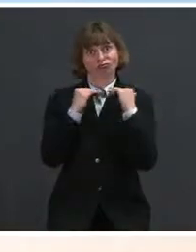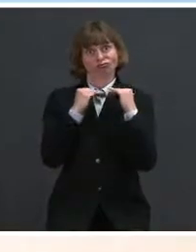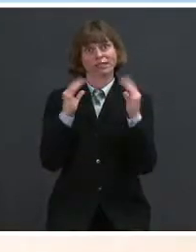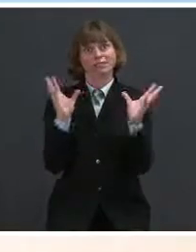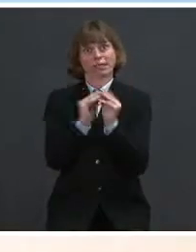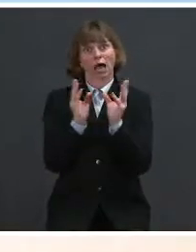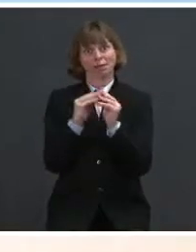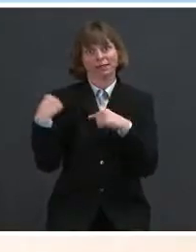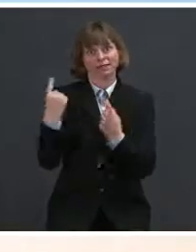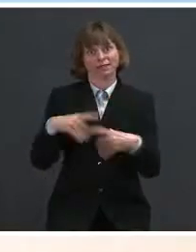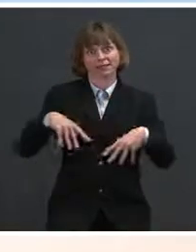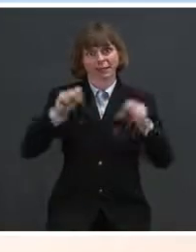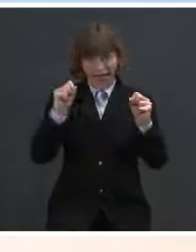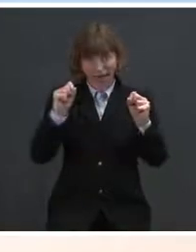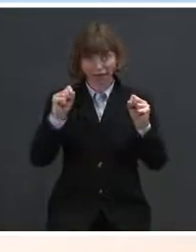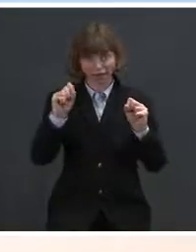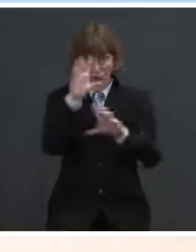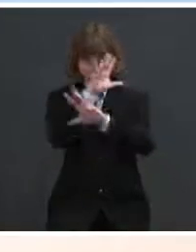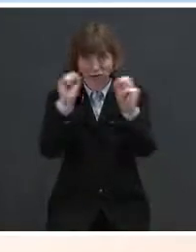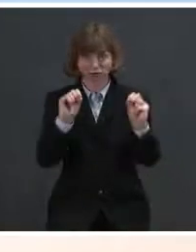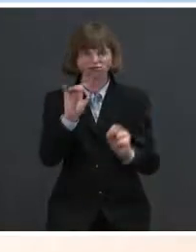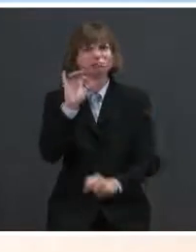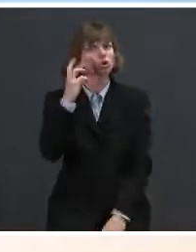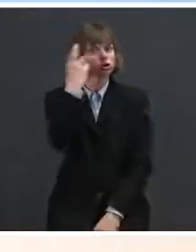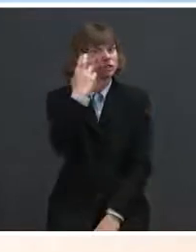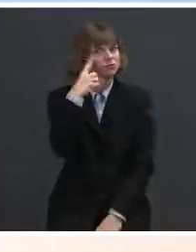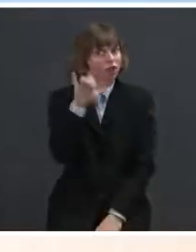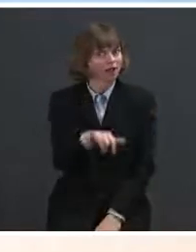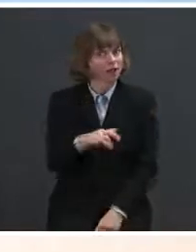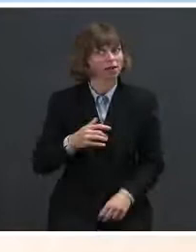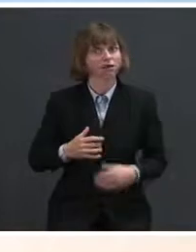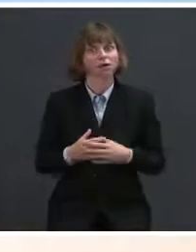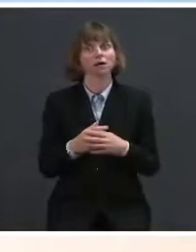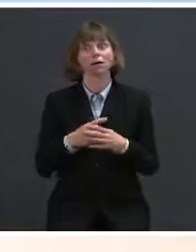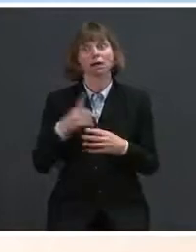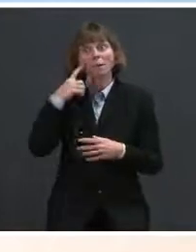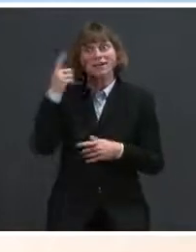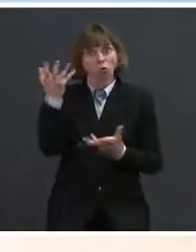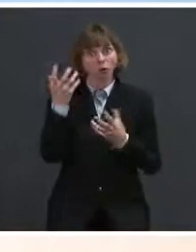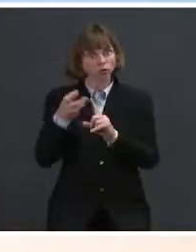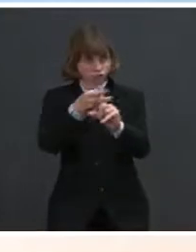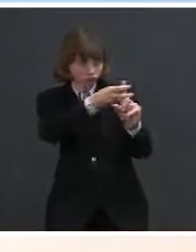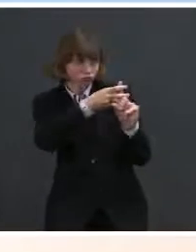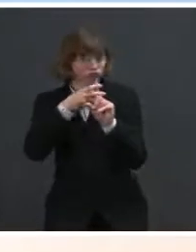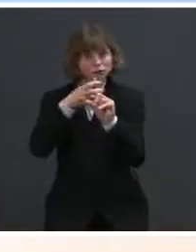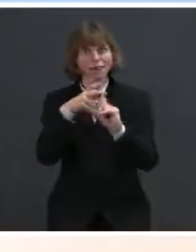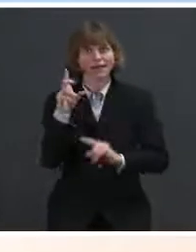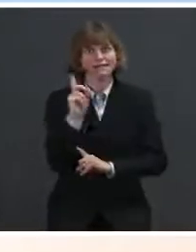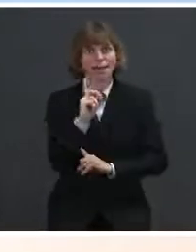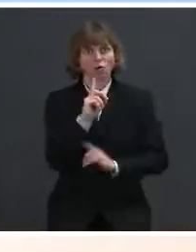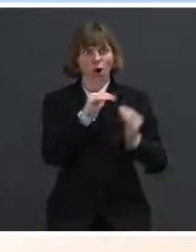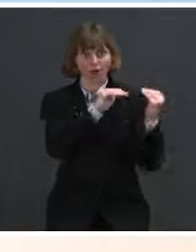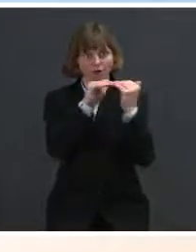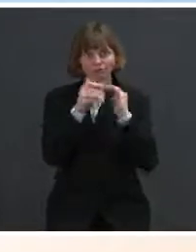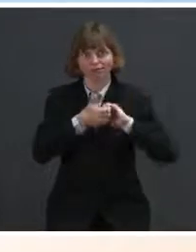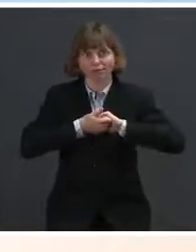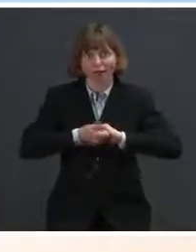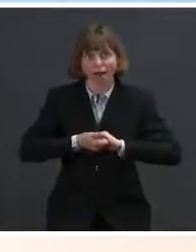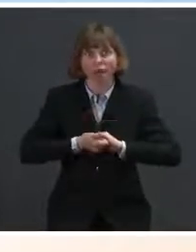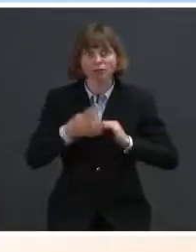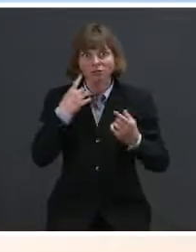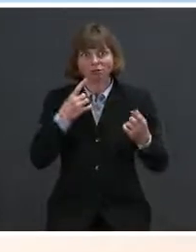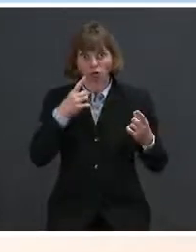purpose. It reflects his view that we have to rally democratic allies and partners in common cause, and his belief in